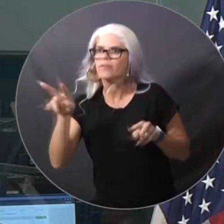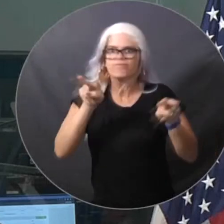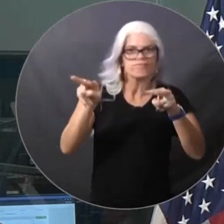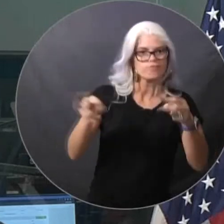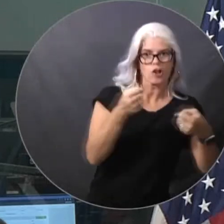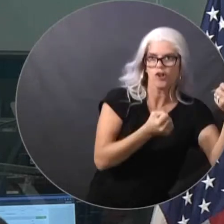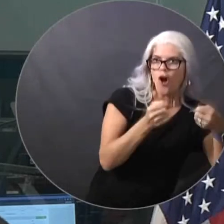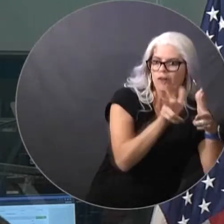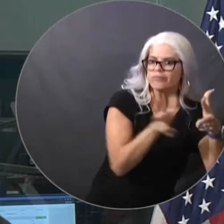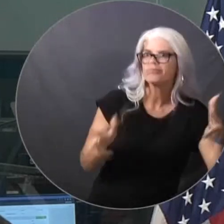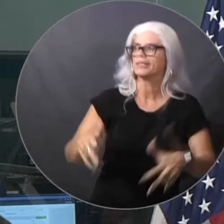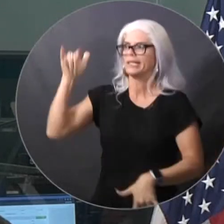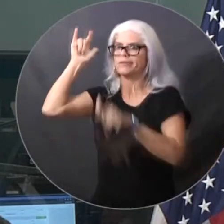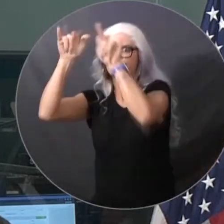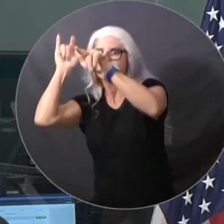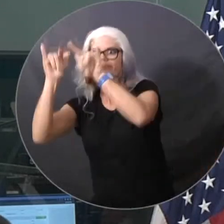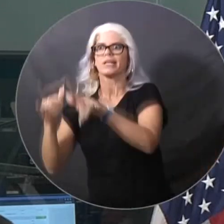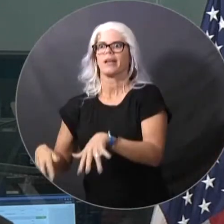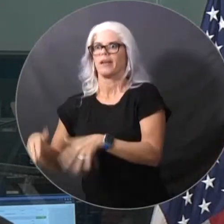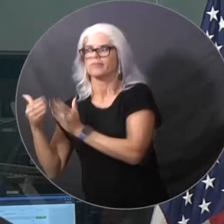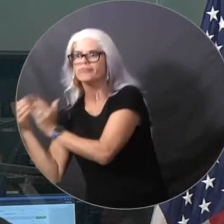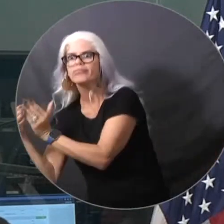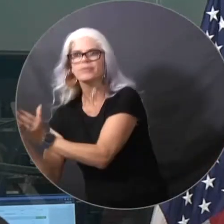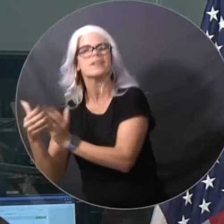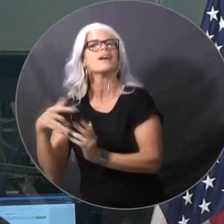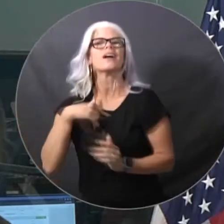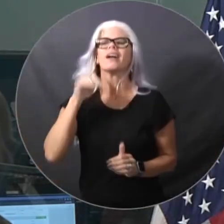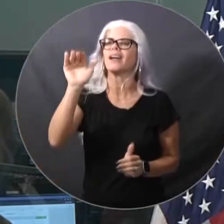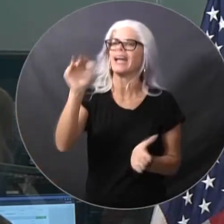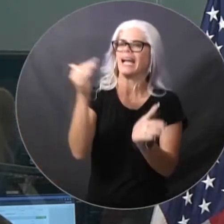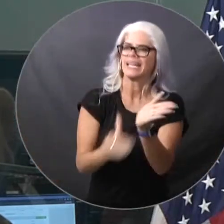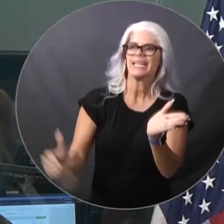Shelter in place survey, again, I just reiterate, is